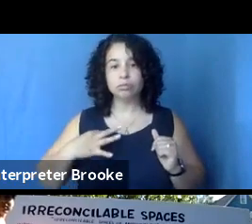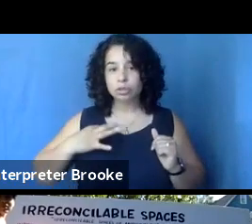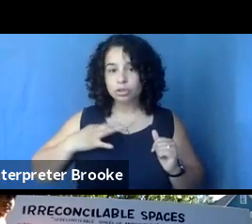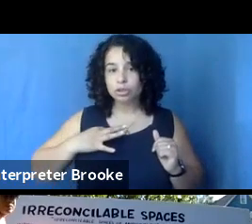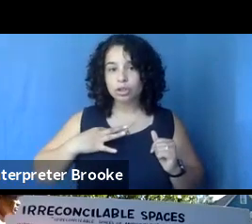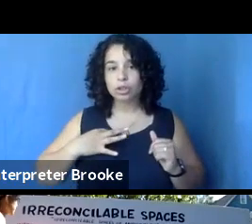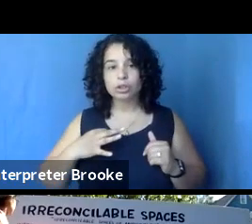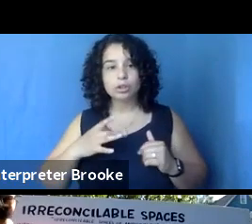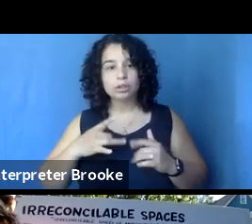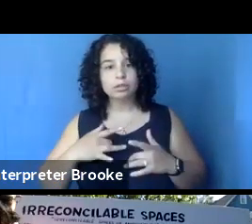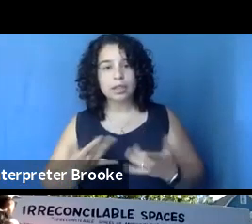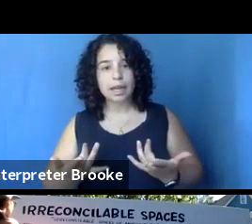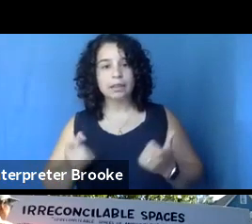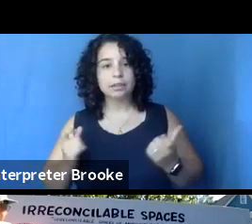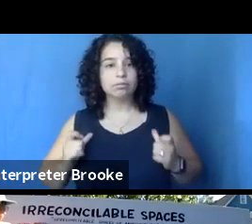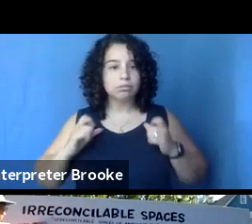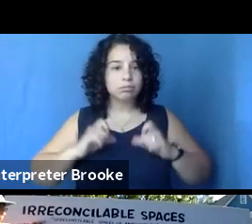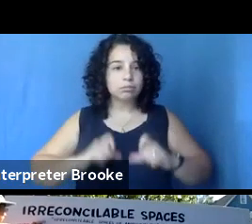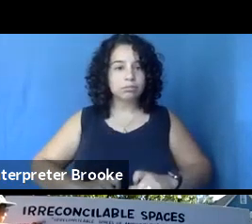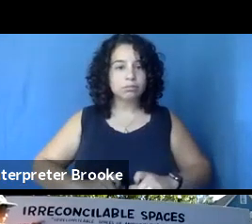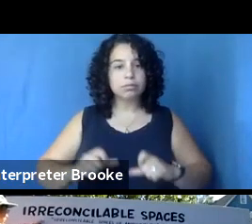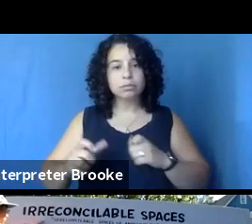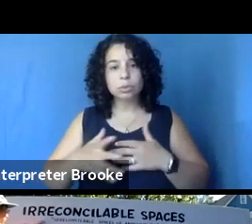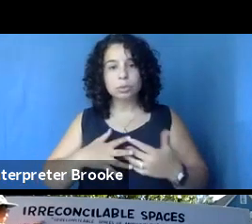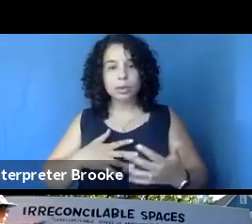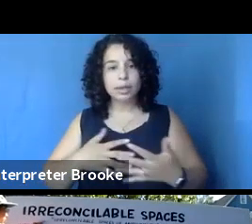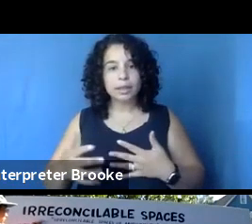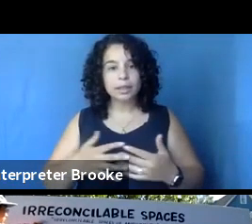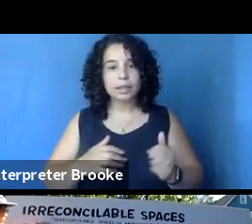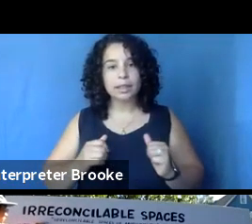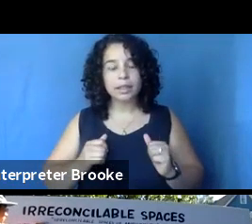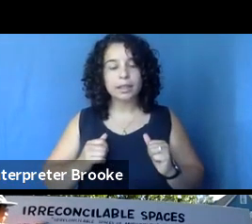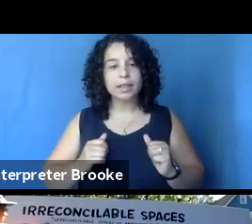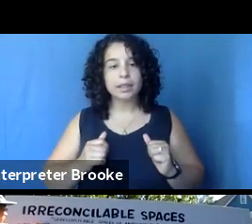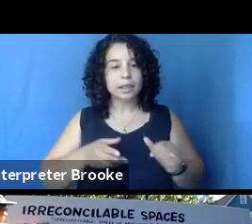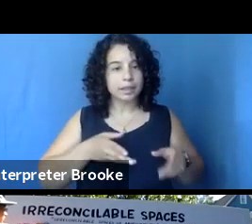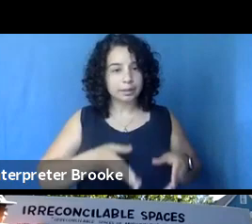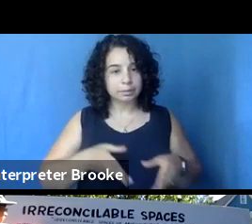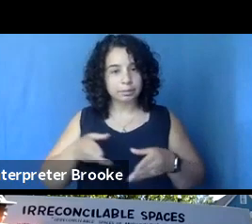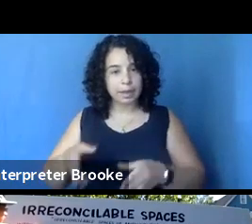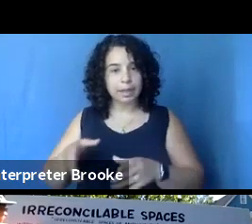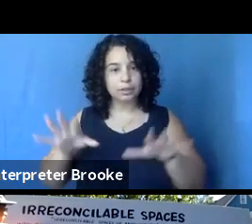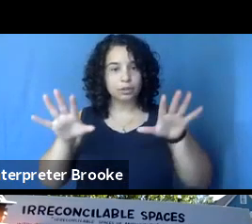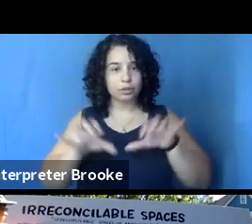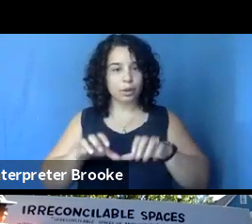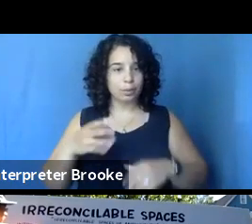a beige sweater and dark brown, blue pants.